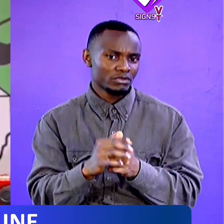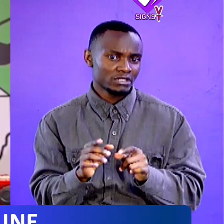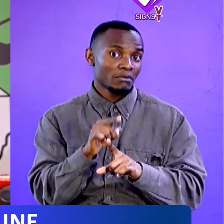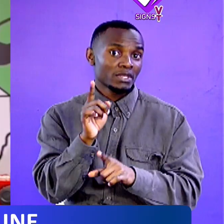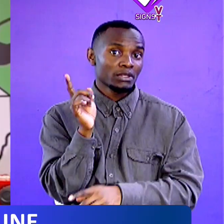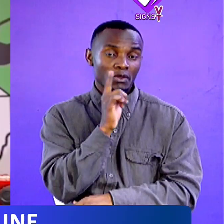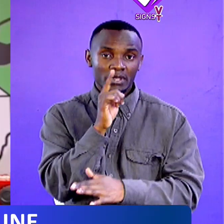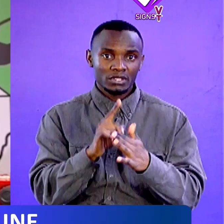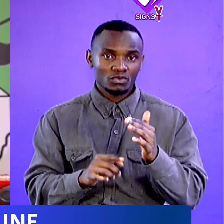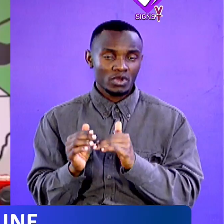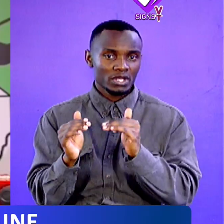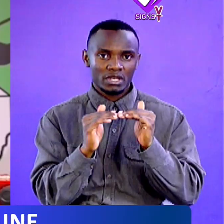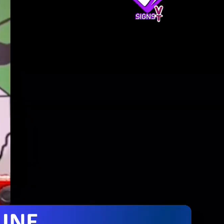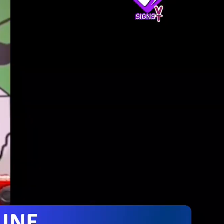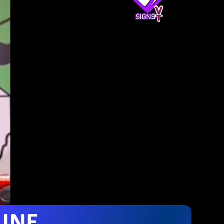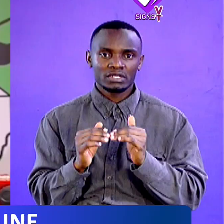journalists' safety.